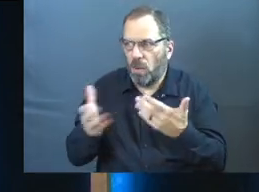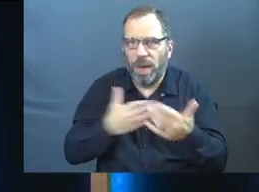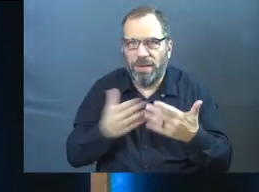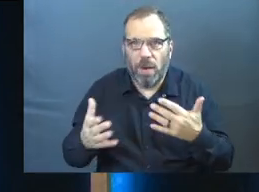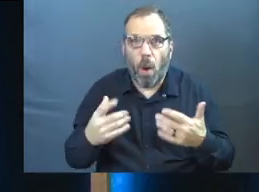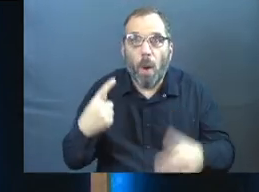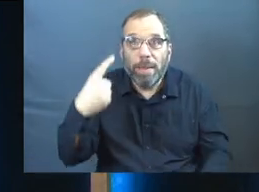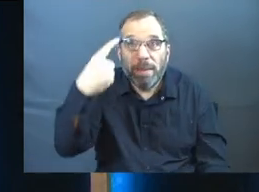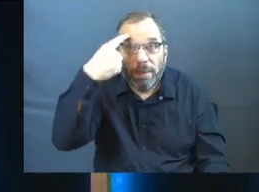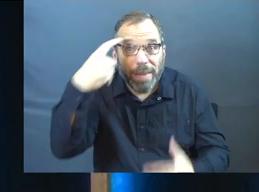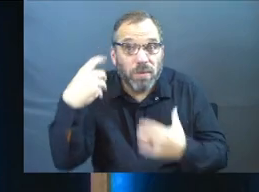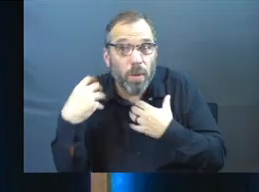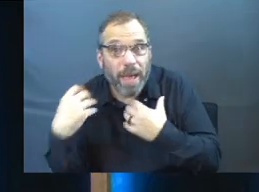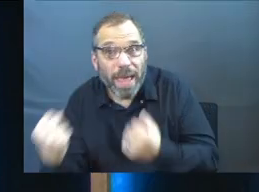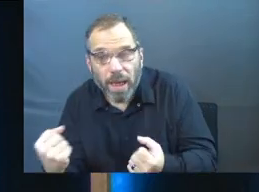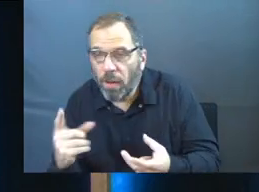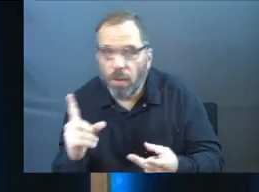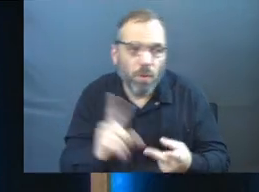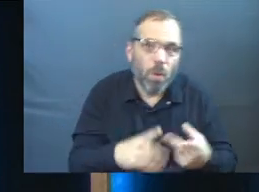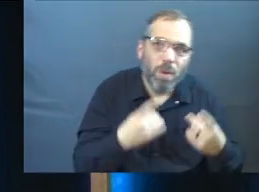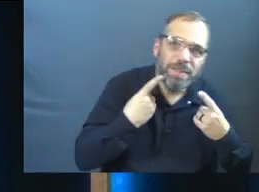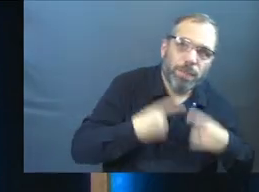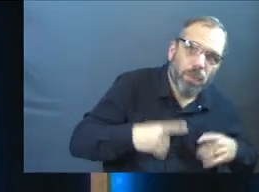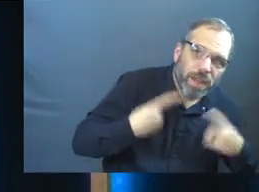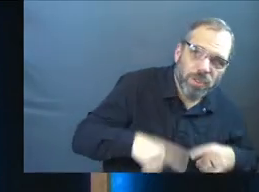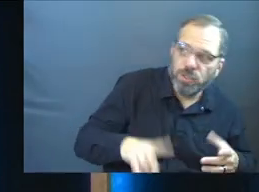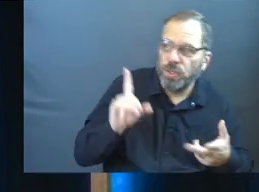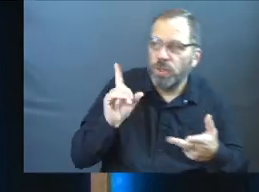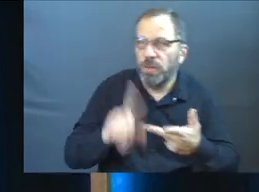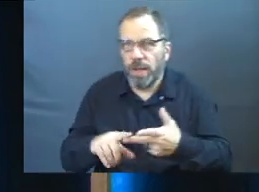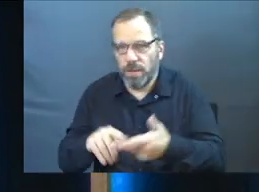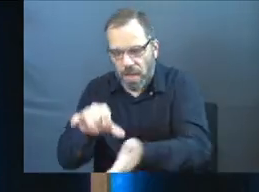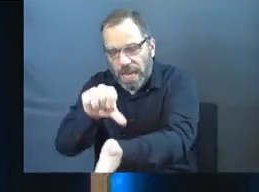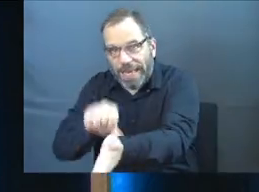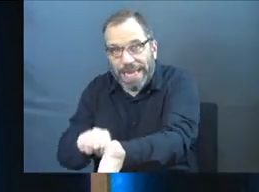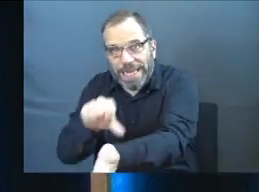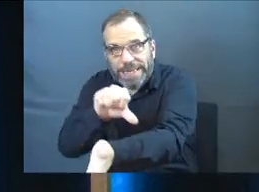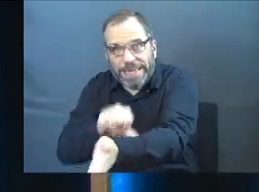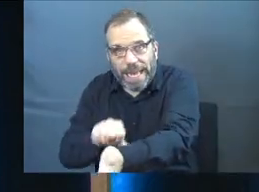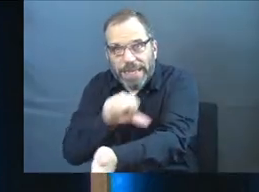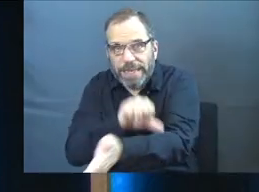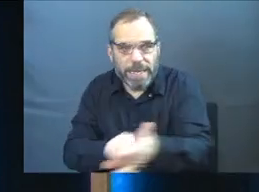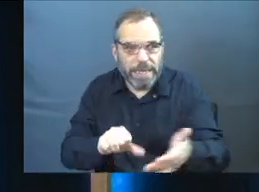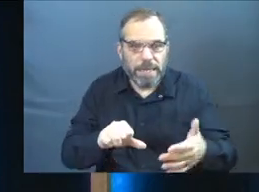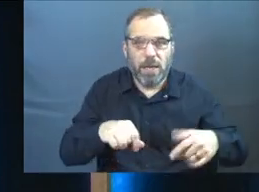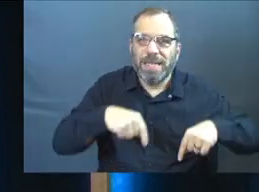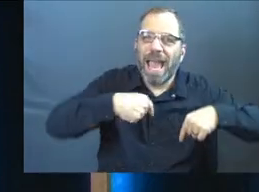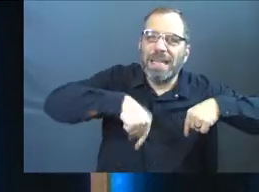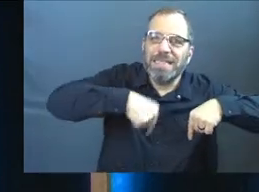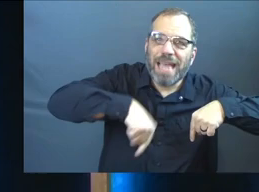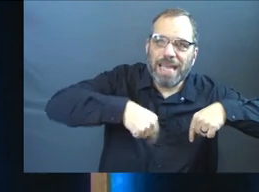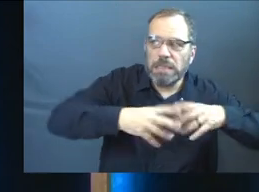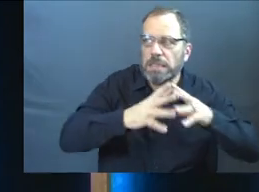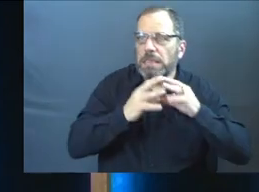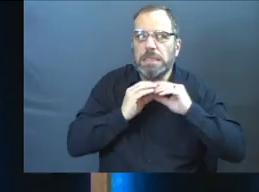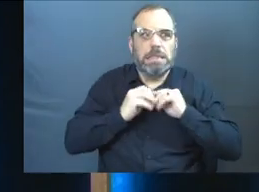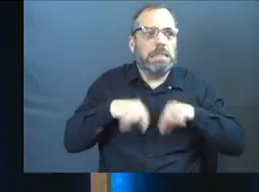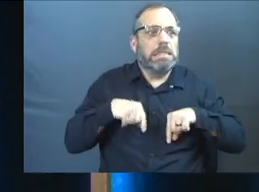or it's a mental health struggle. There's depression here. There's cutting here. There's anxiety